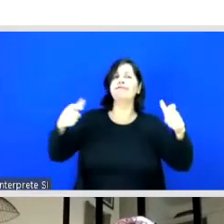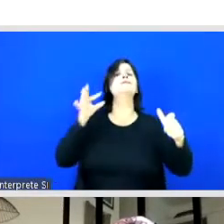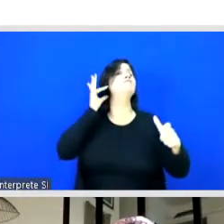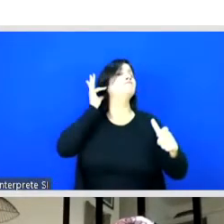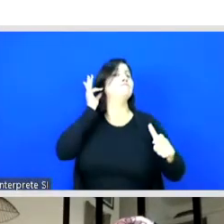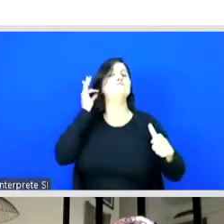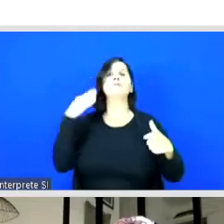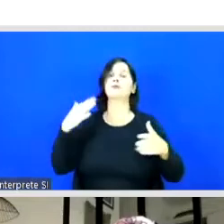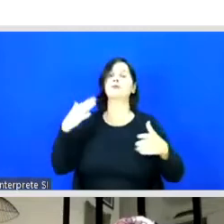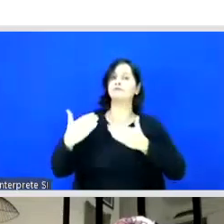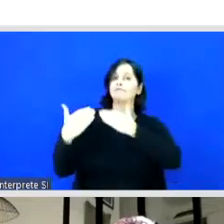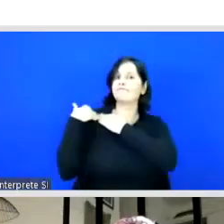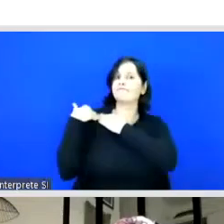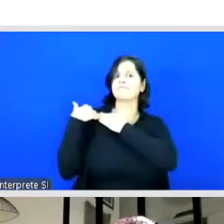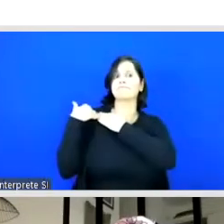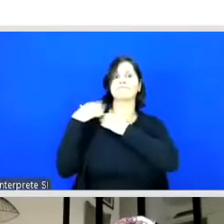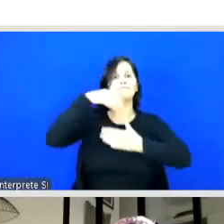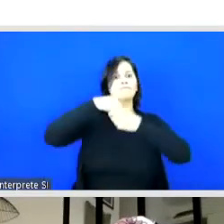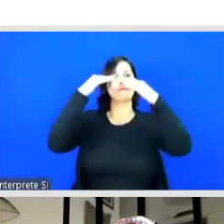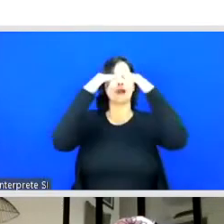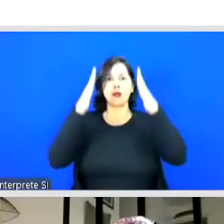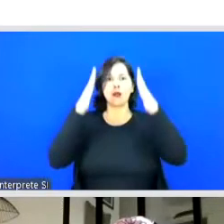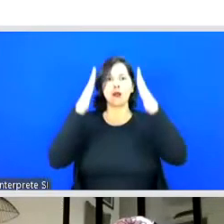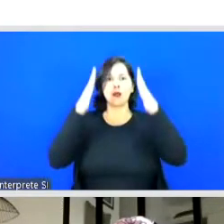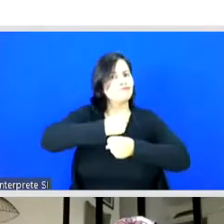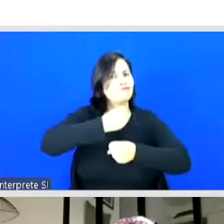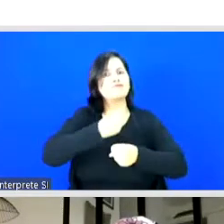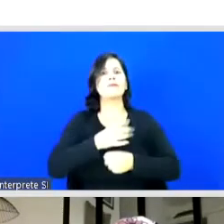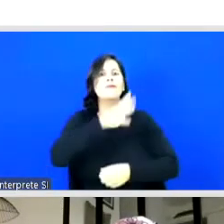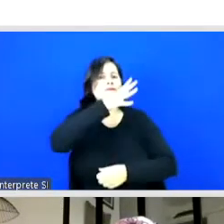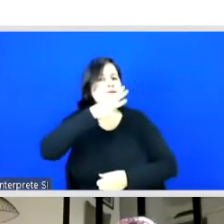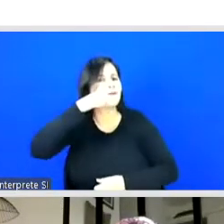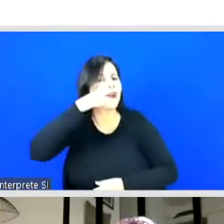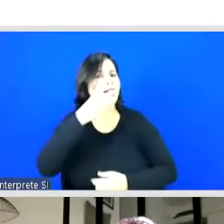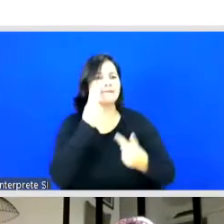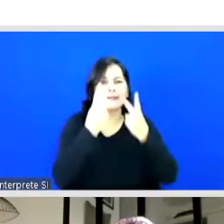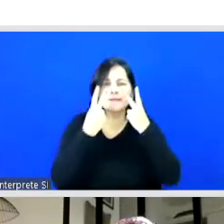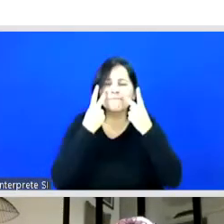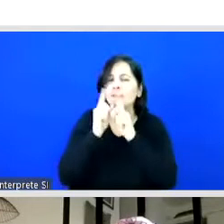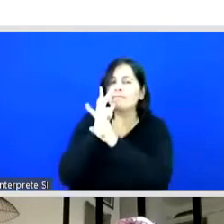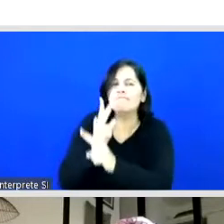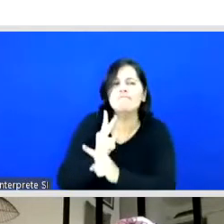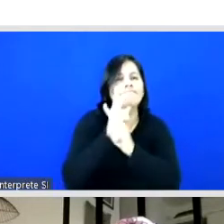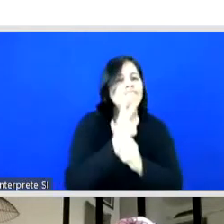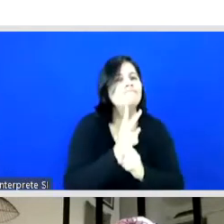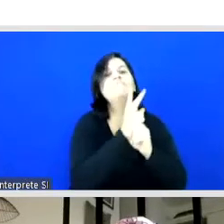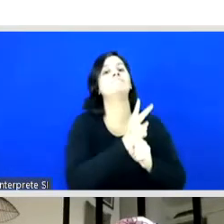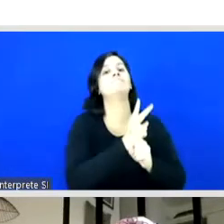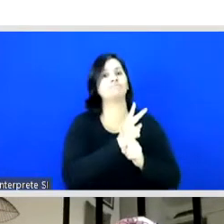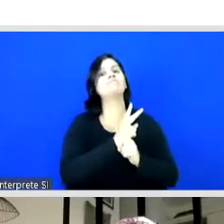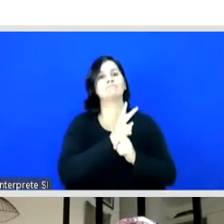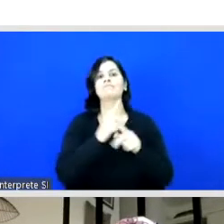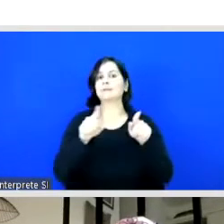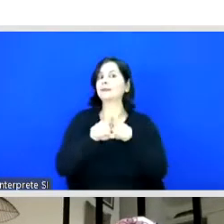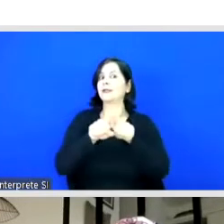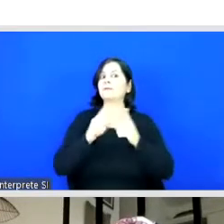we have to provide the food. Their workload is increased. And this workload without food and without pasture makes them even